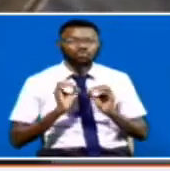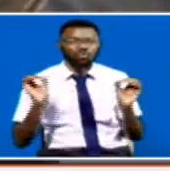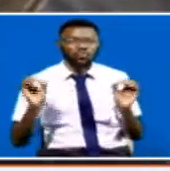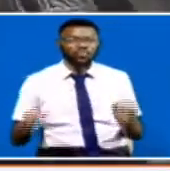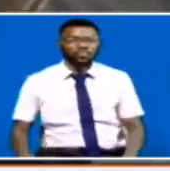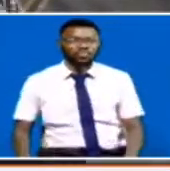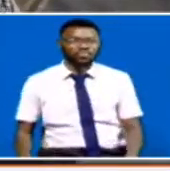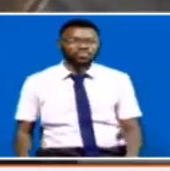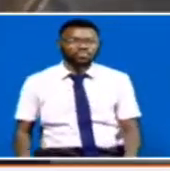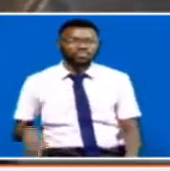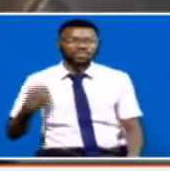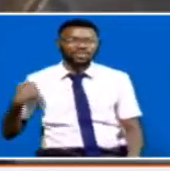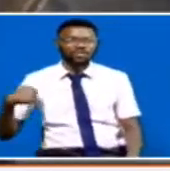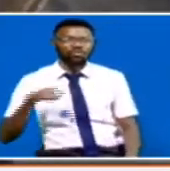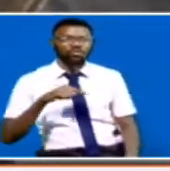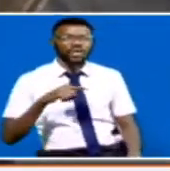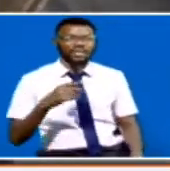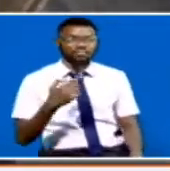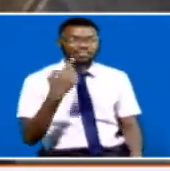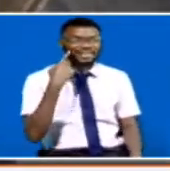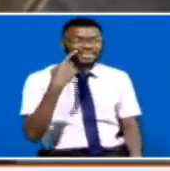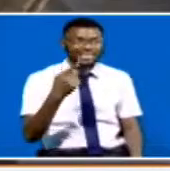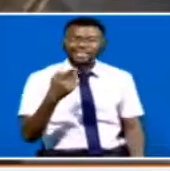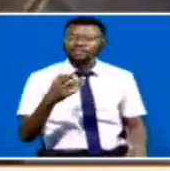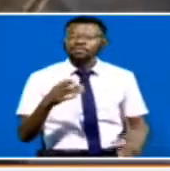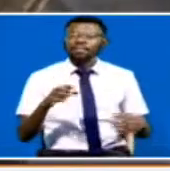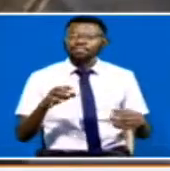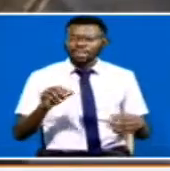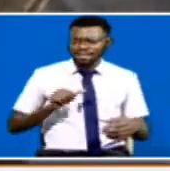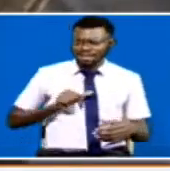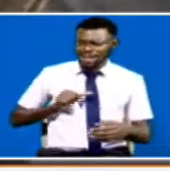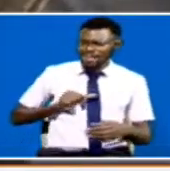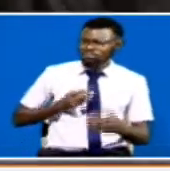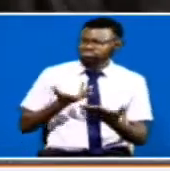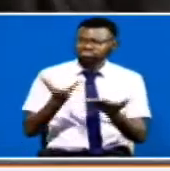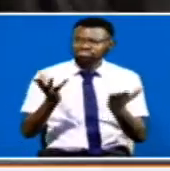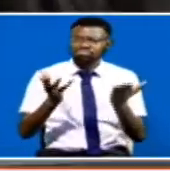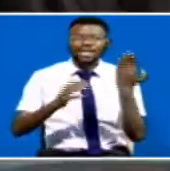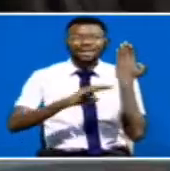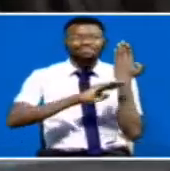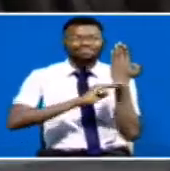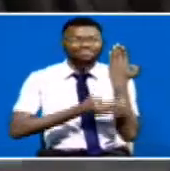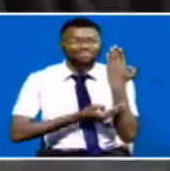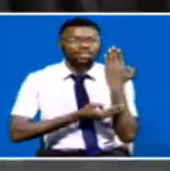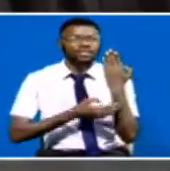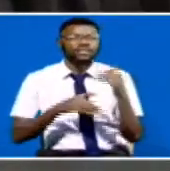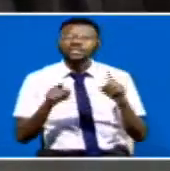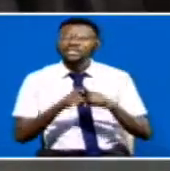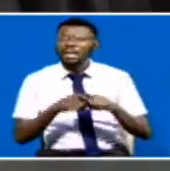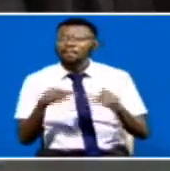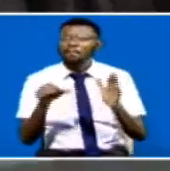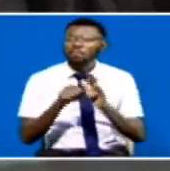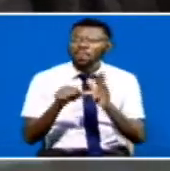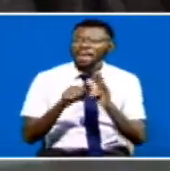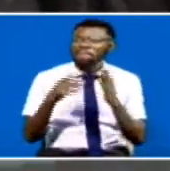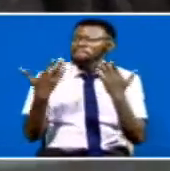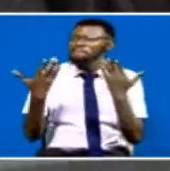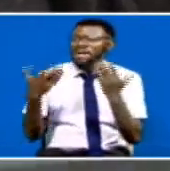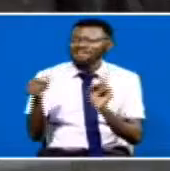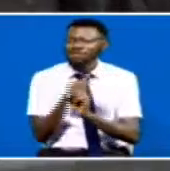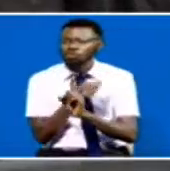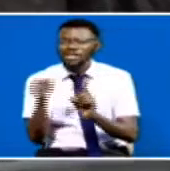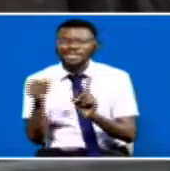high level of GBV in terms of teen pregnancy, sexual assault come next year. For now, we anticipate